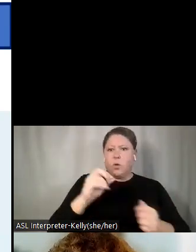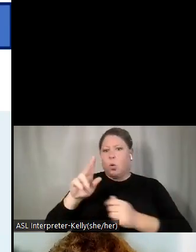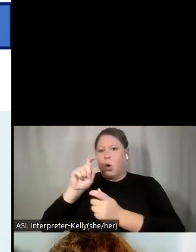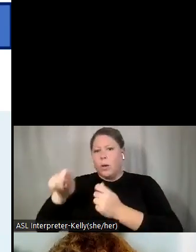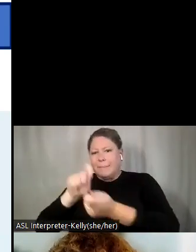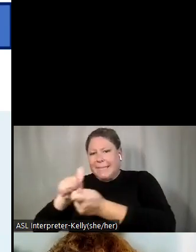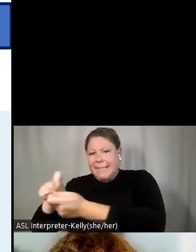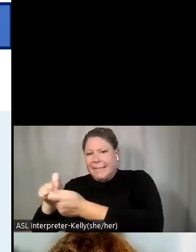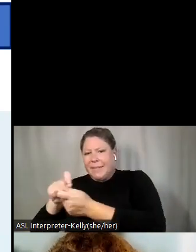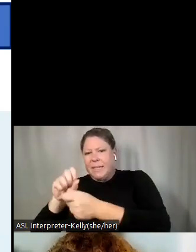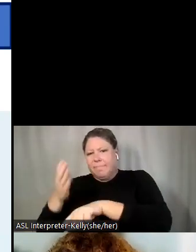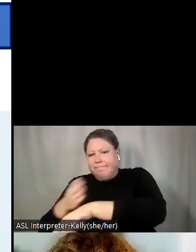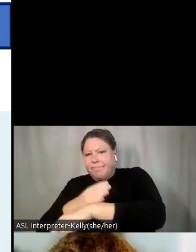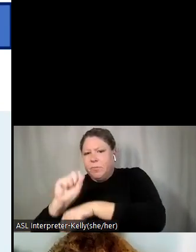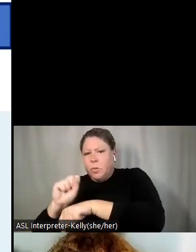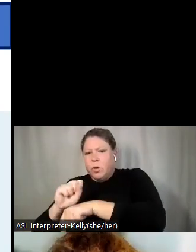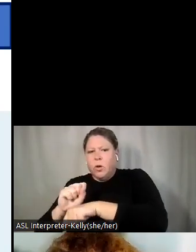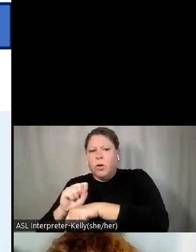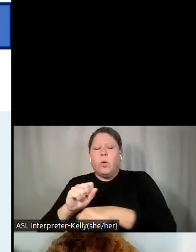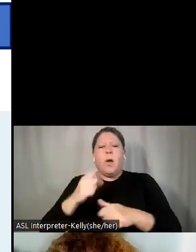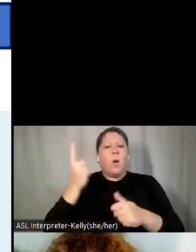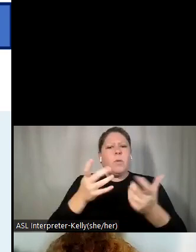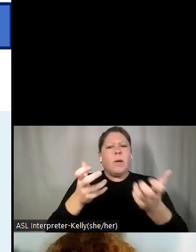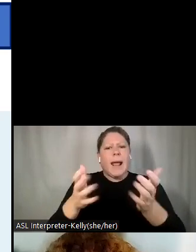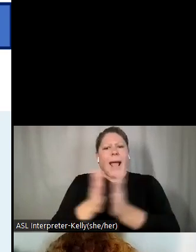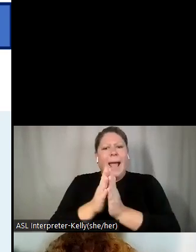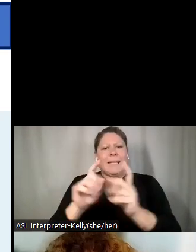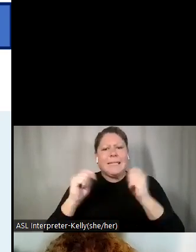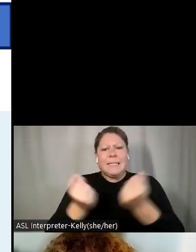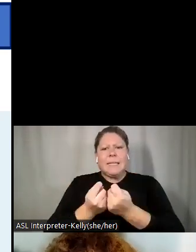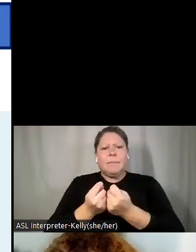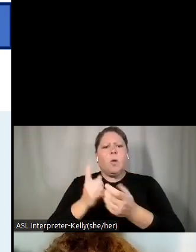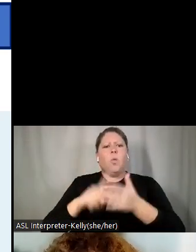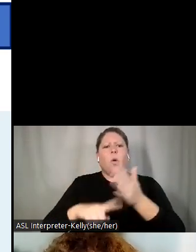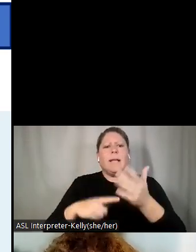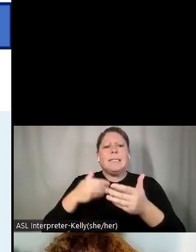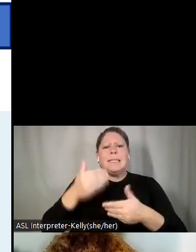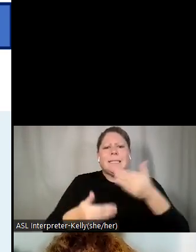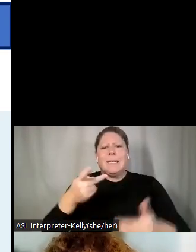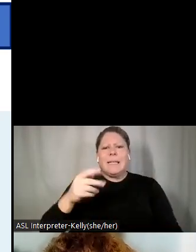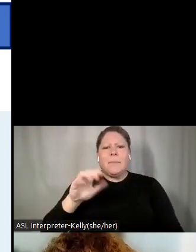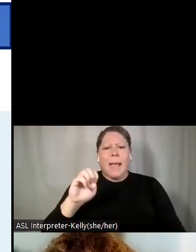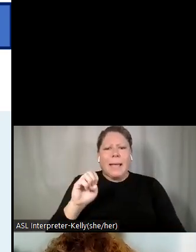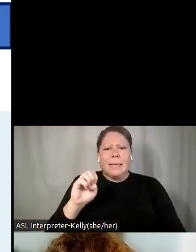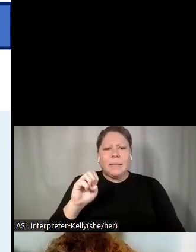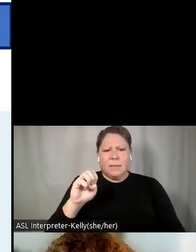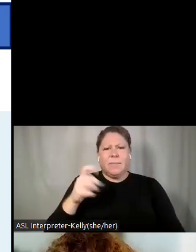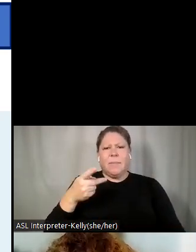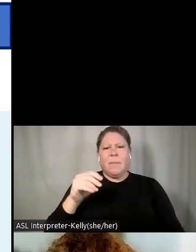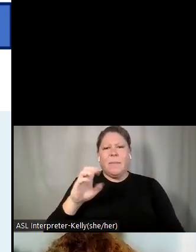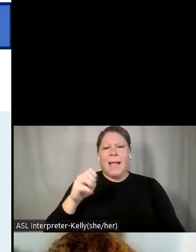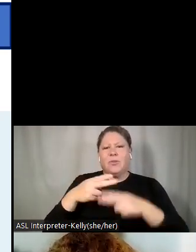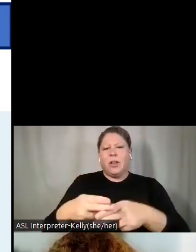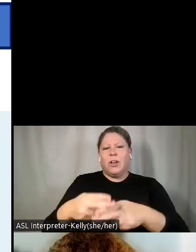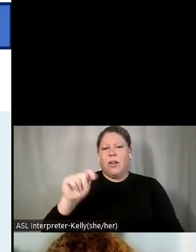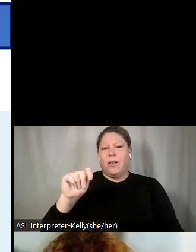the teams to think about what is the pace of demand, or as we would say in lean, what's your tact time? Because